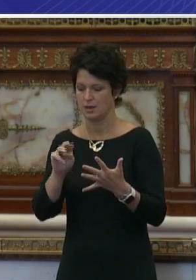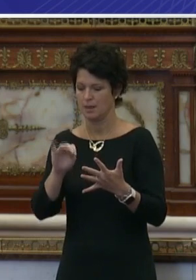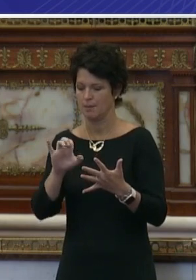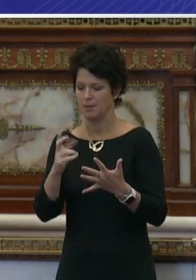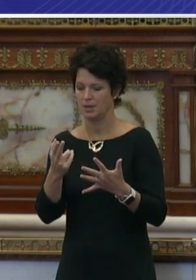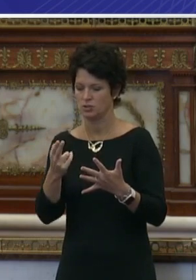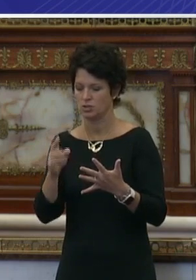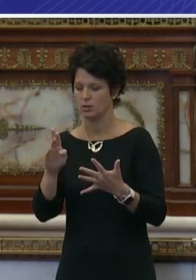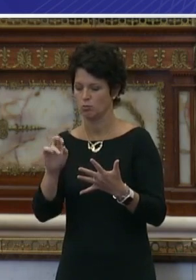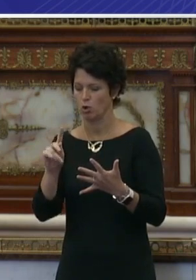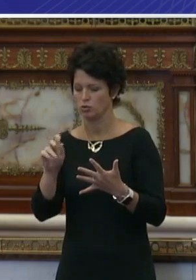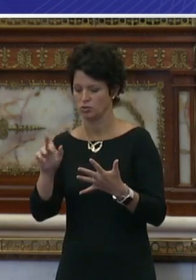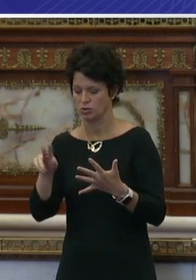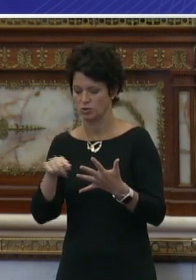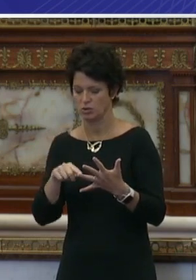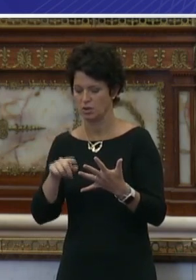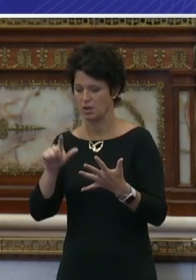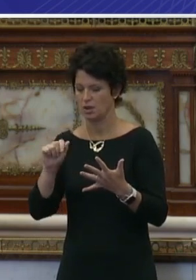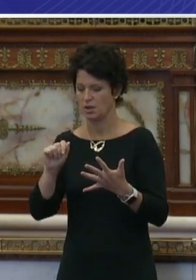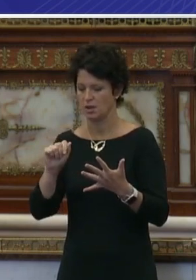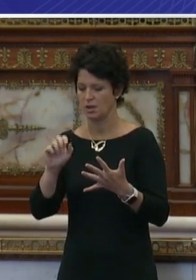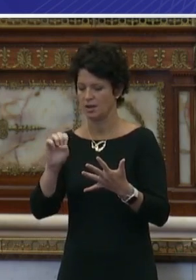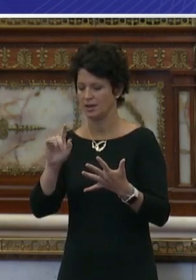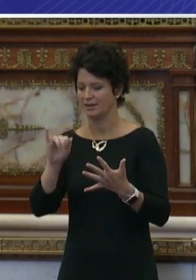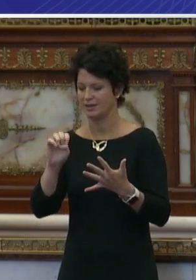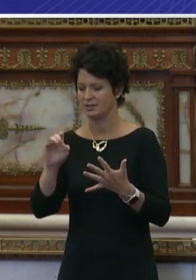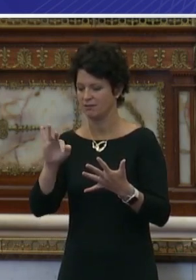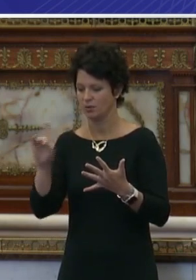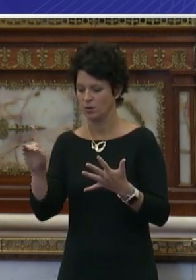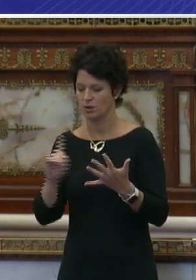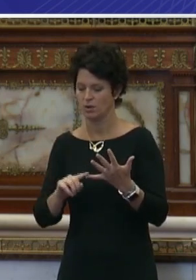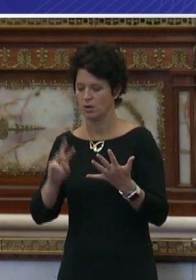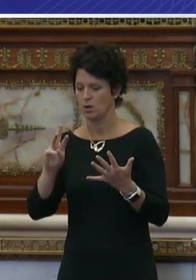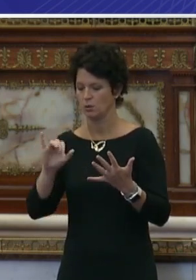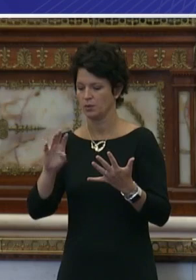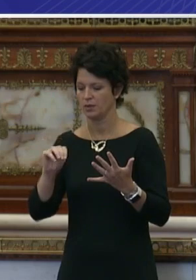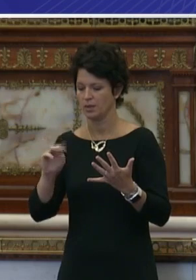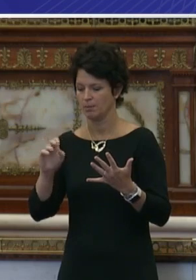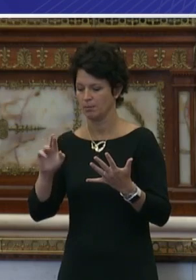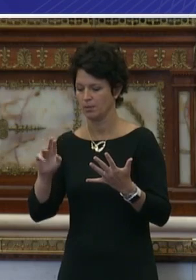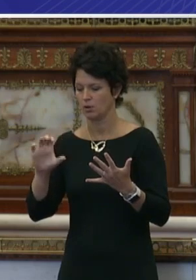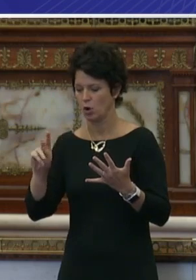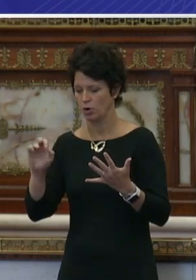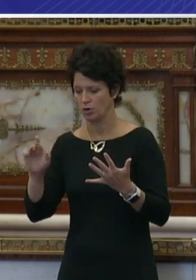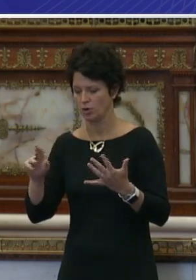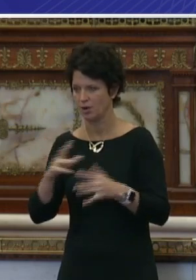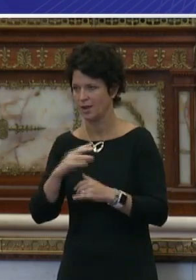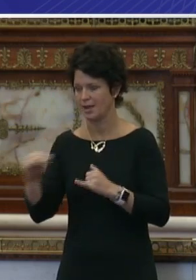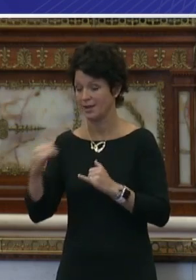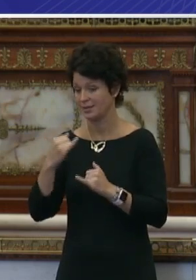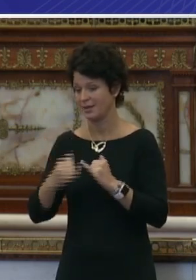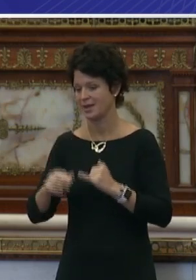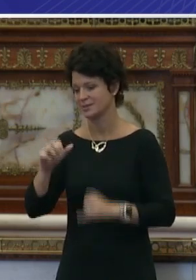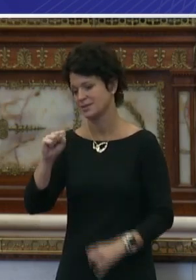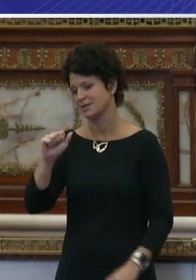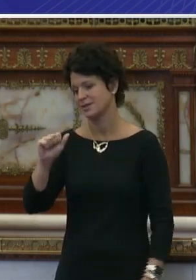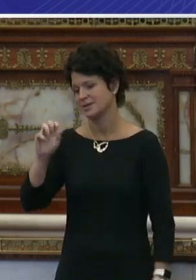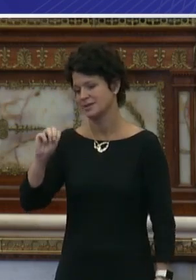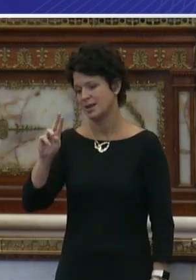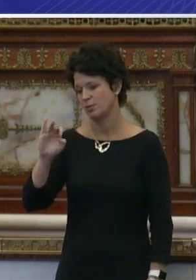Mitch Brewster, Elise Ford, William Carter, and Samuel